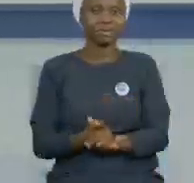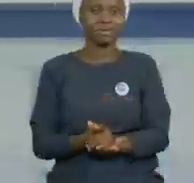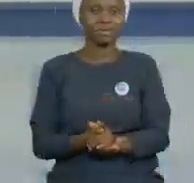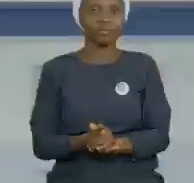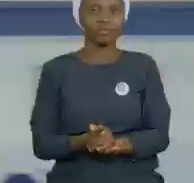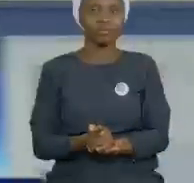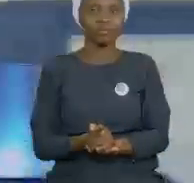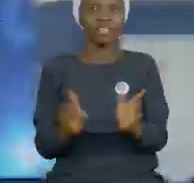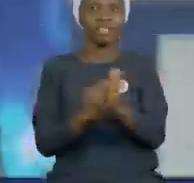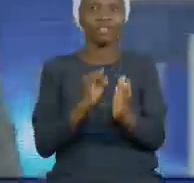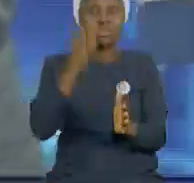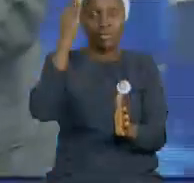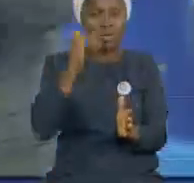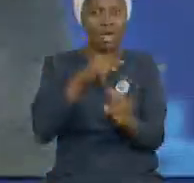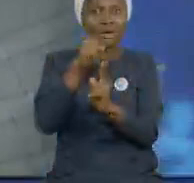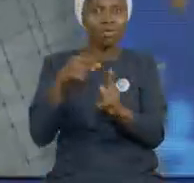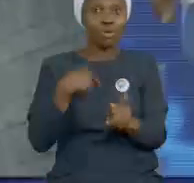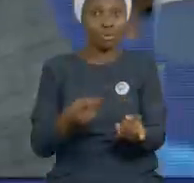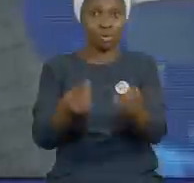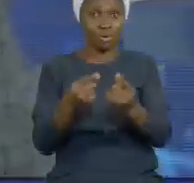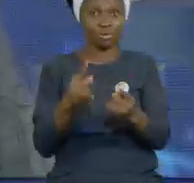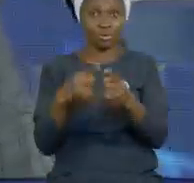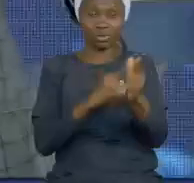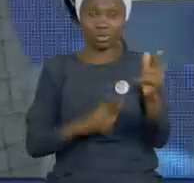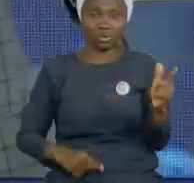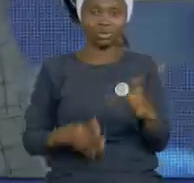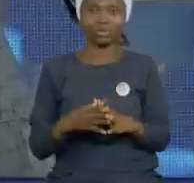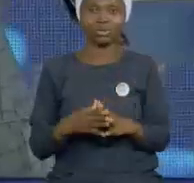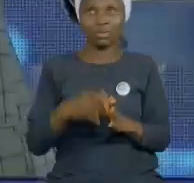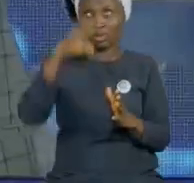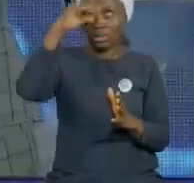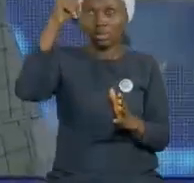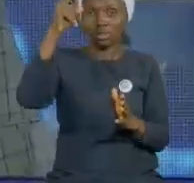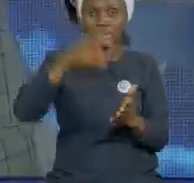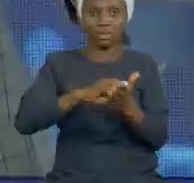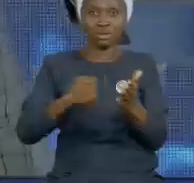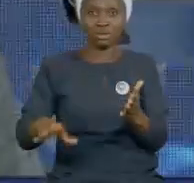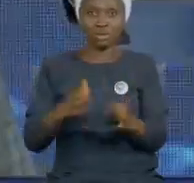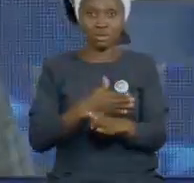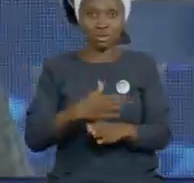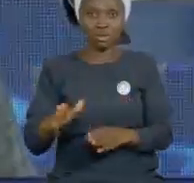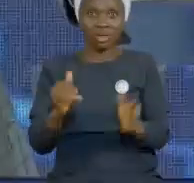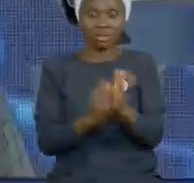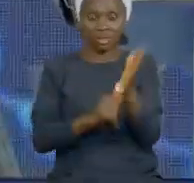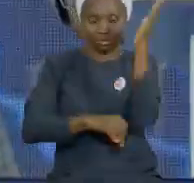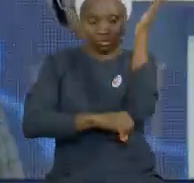That's why when we come to the Lord, he takes away that